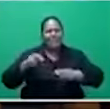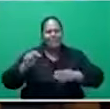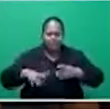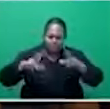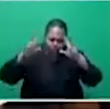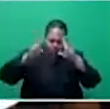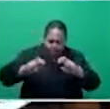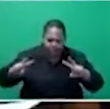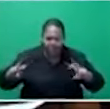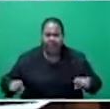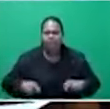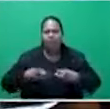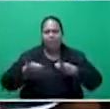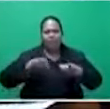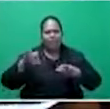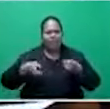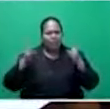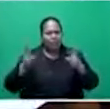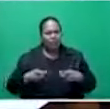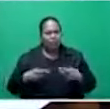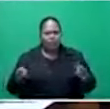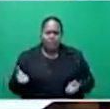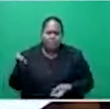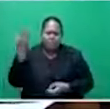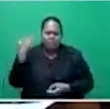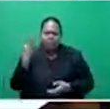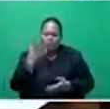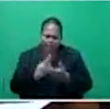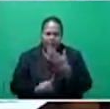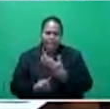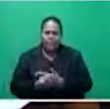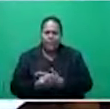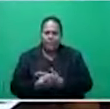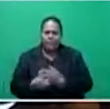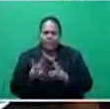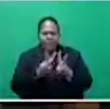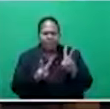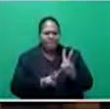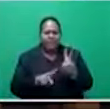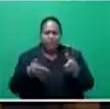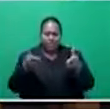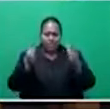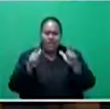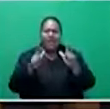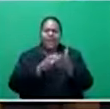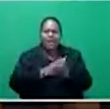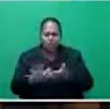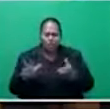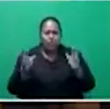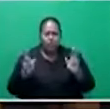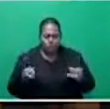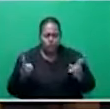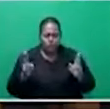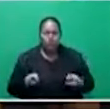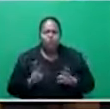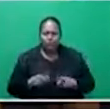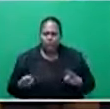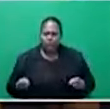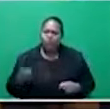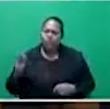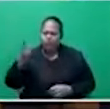HR. Previously, there have been fraud cases against USP, VC and HR. Again, this matter needs to be raised so there is fairness